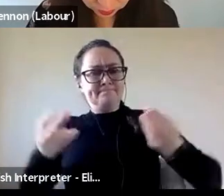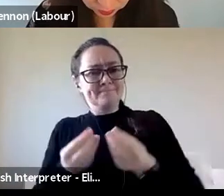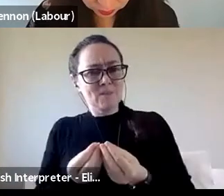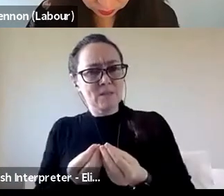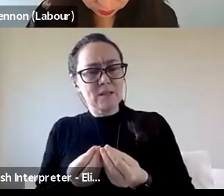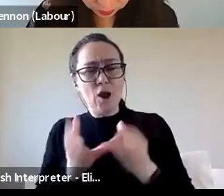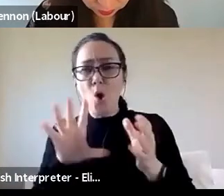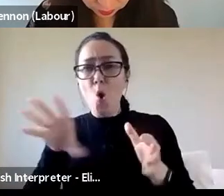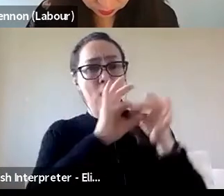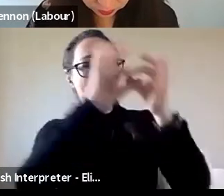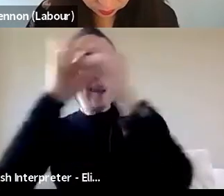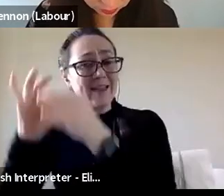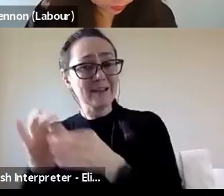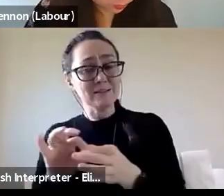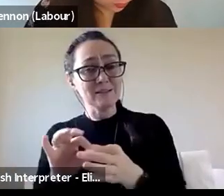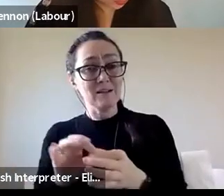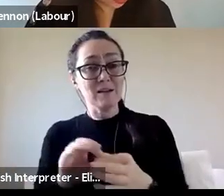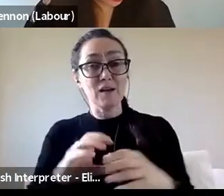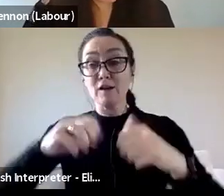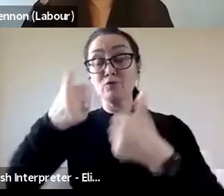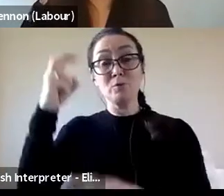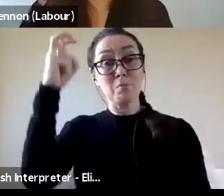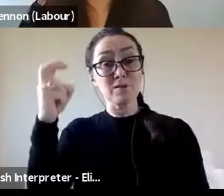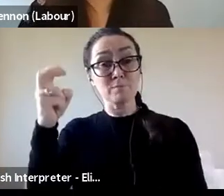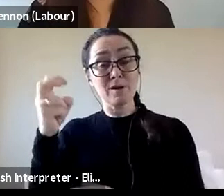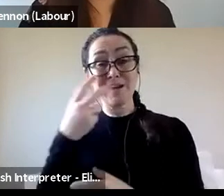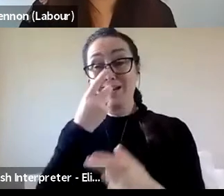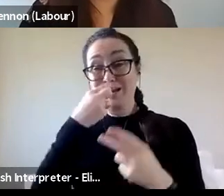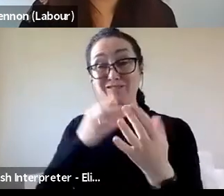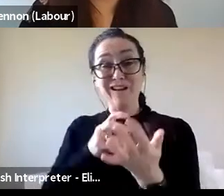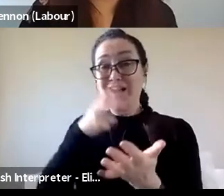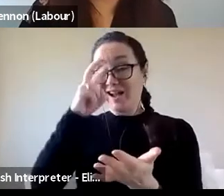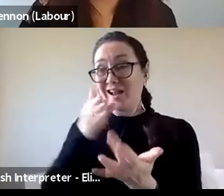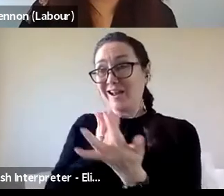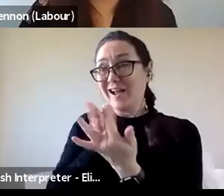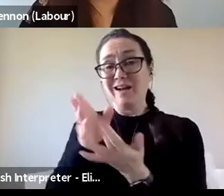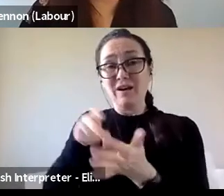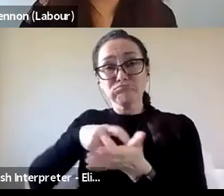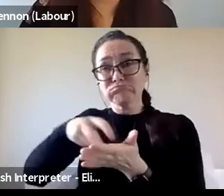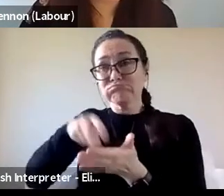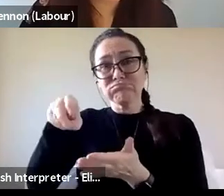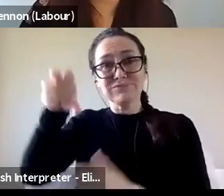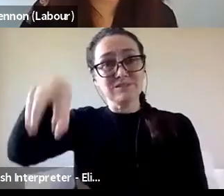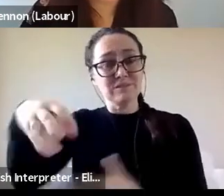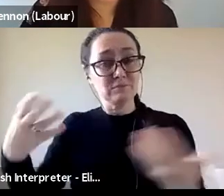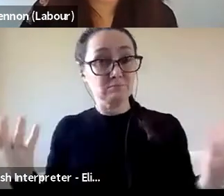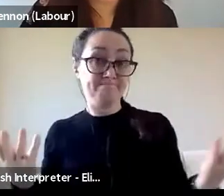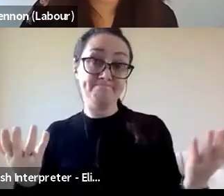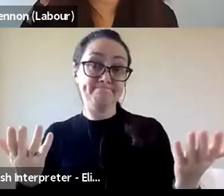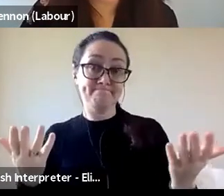world. If I can't get to it, it's useless. Yeah, thank you very much. Monica Lennon. So it's local authorities bad again for